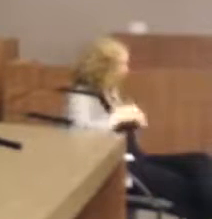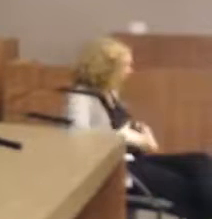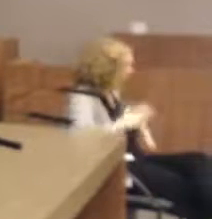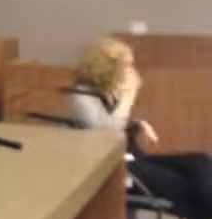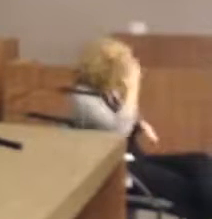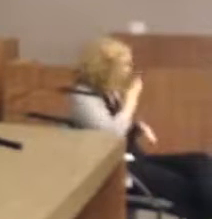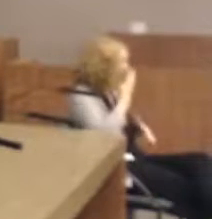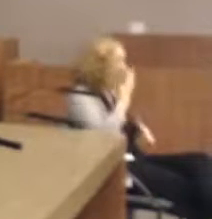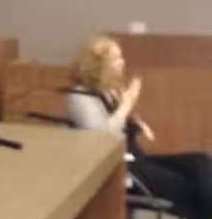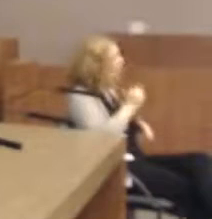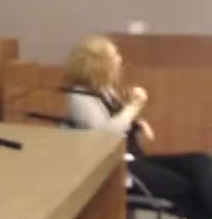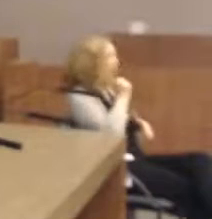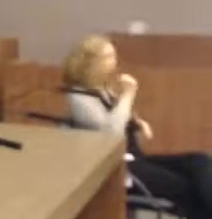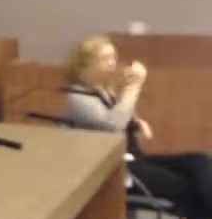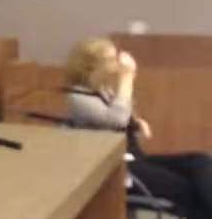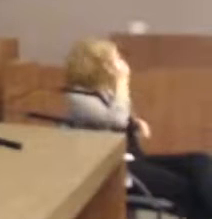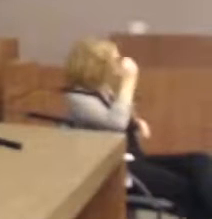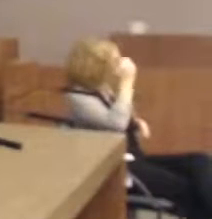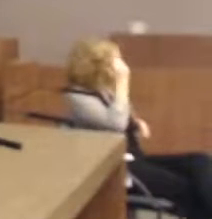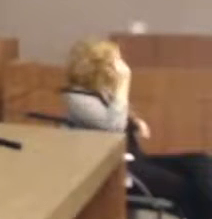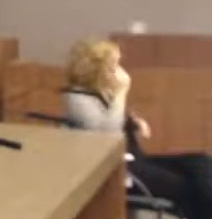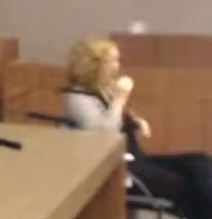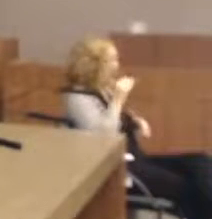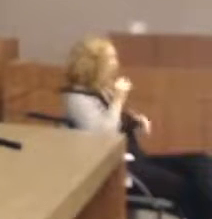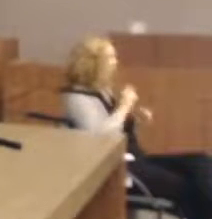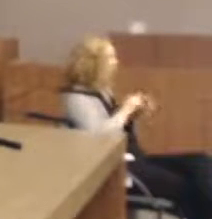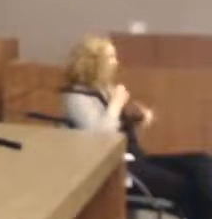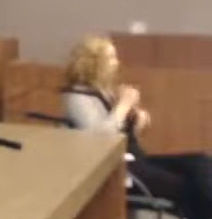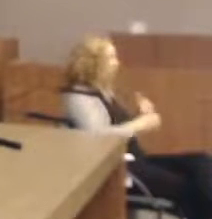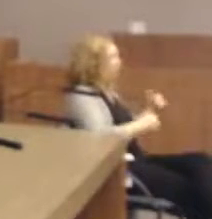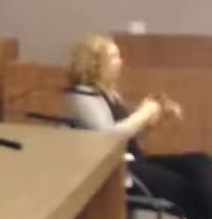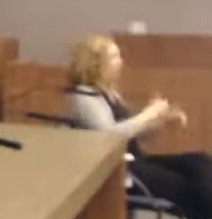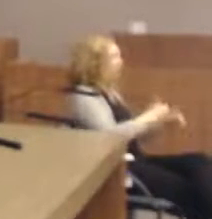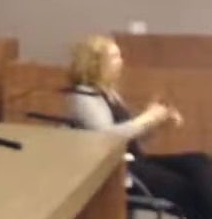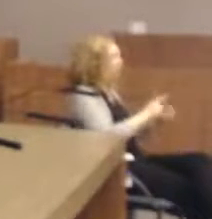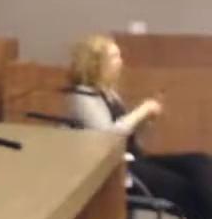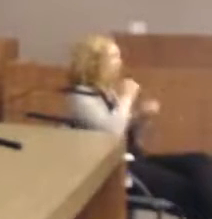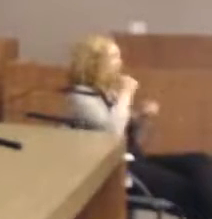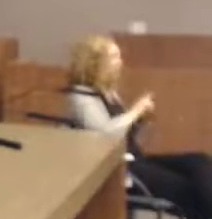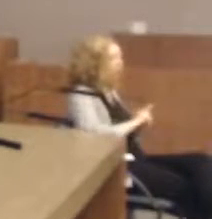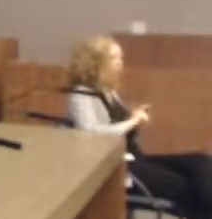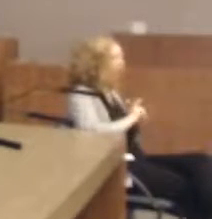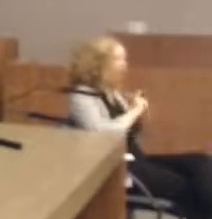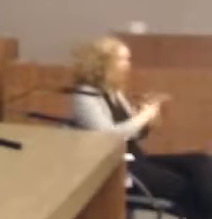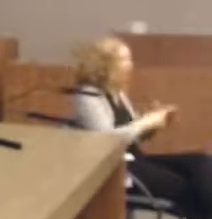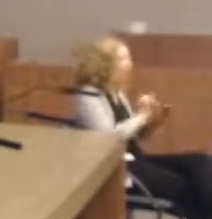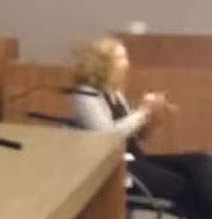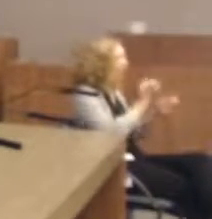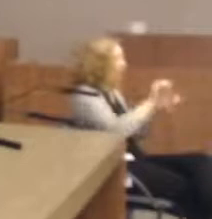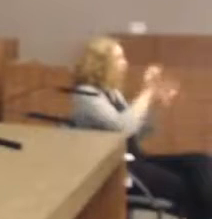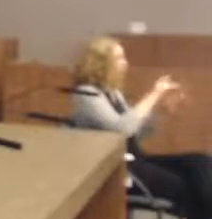this unconscious process of trying to not activate that trauma trigger.